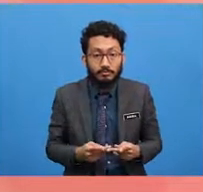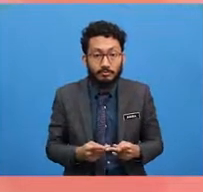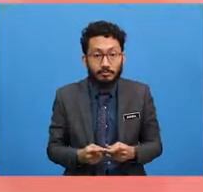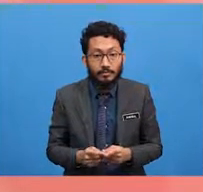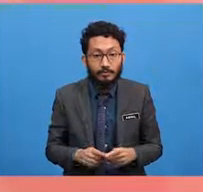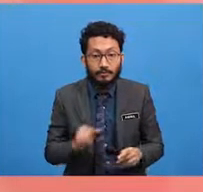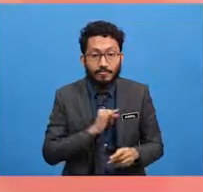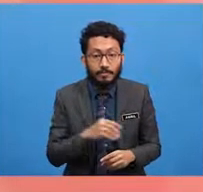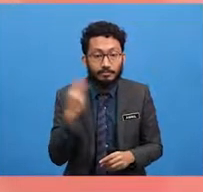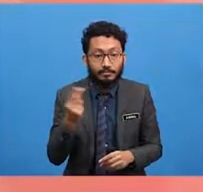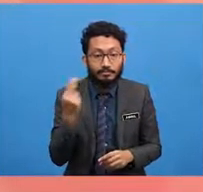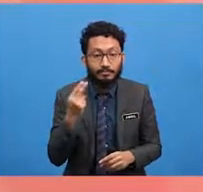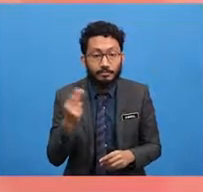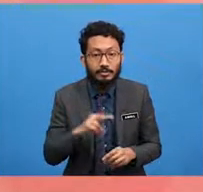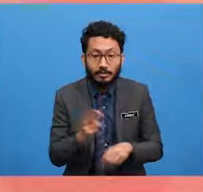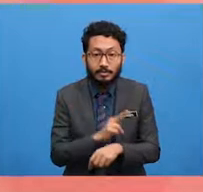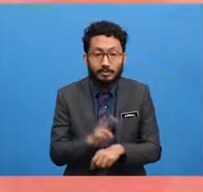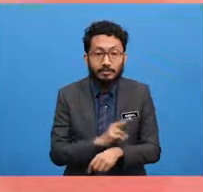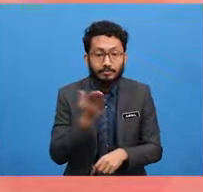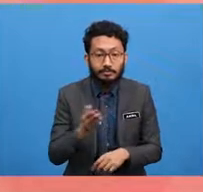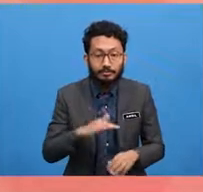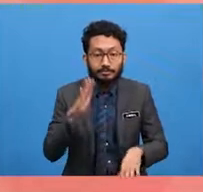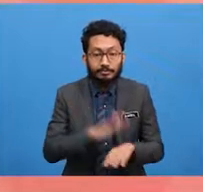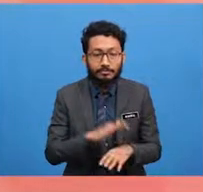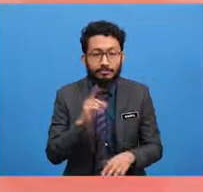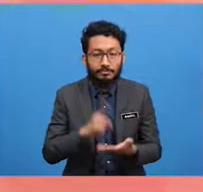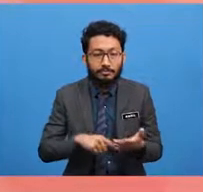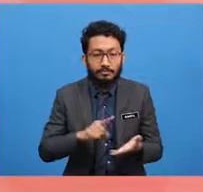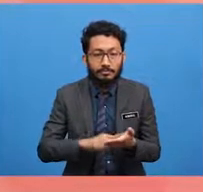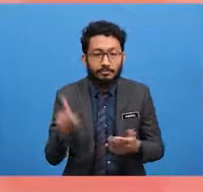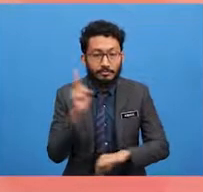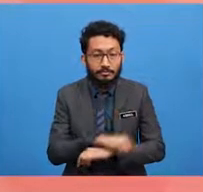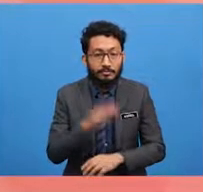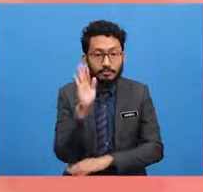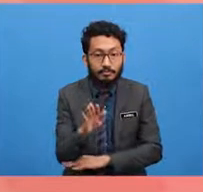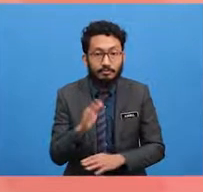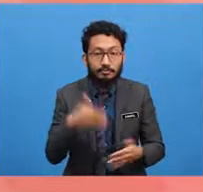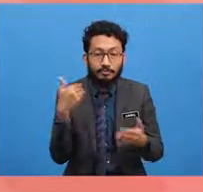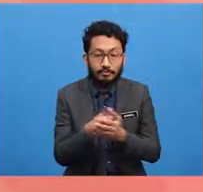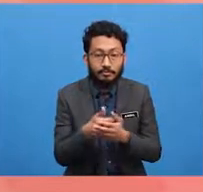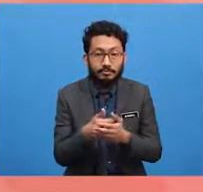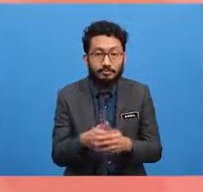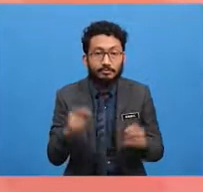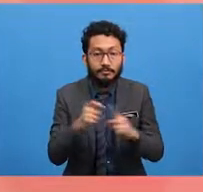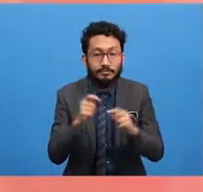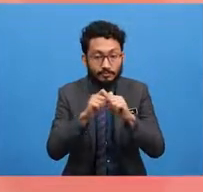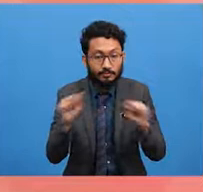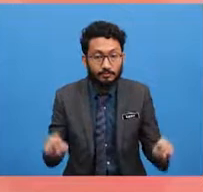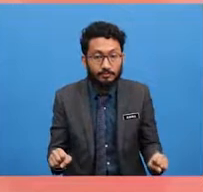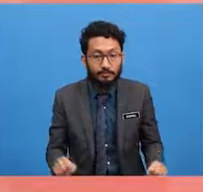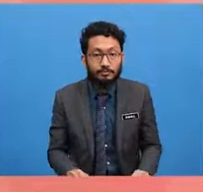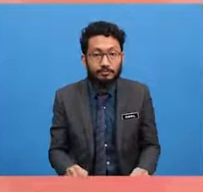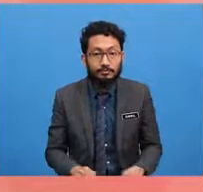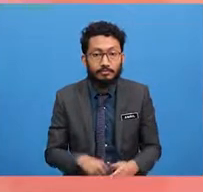usually there on weekday afternoons, and it's very close to the station. The main entrance is